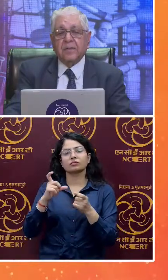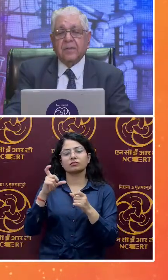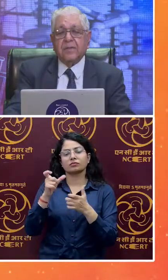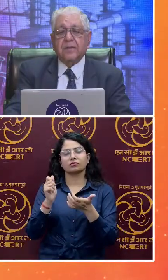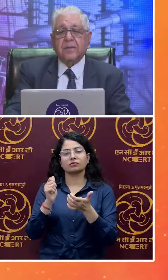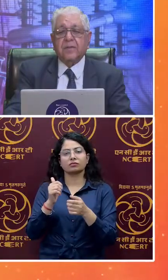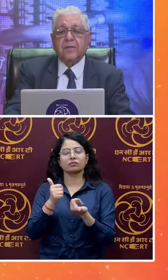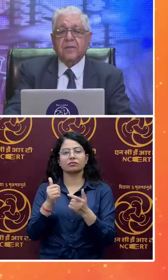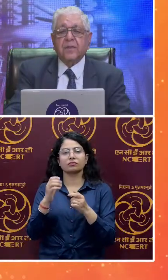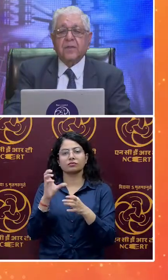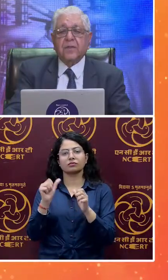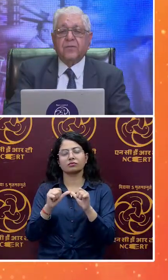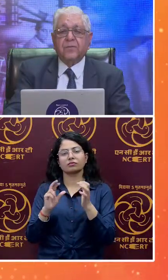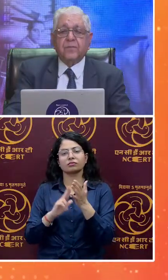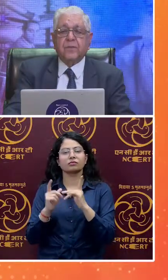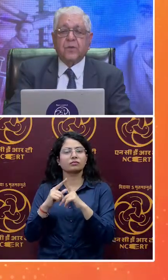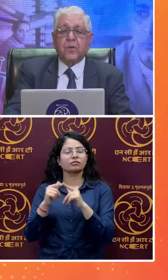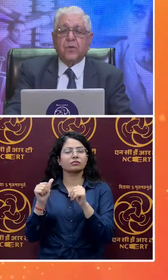And